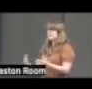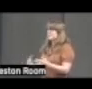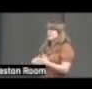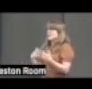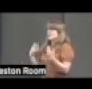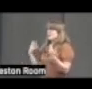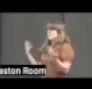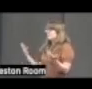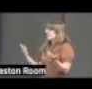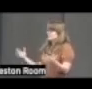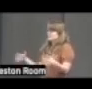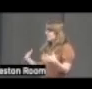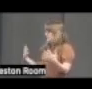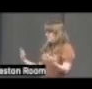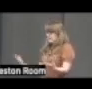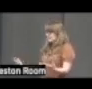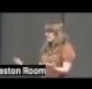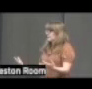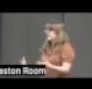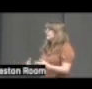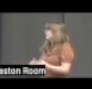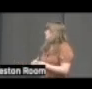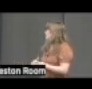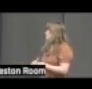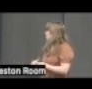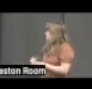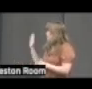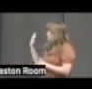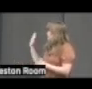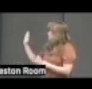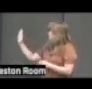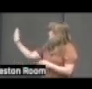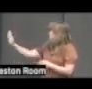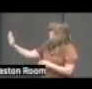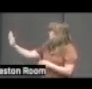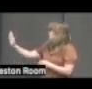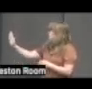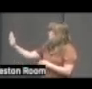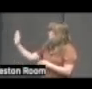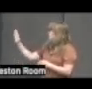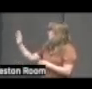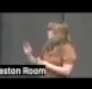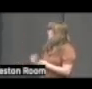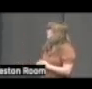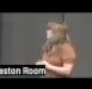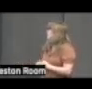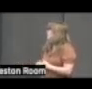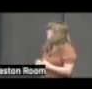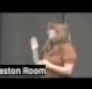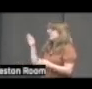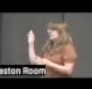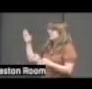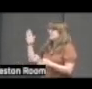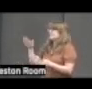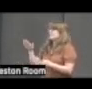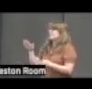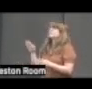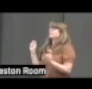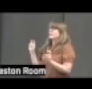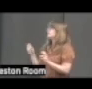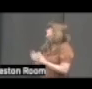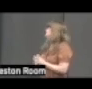declining. They're doing fine in their current environment. And then as you move to extinct to the left, you're getting more and